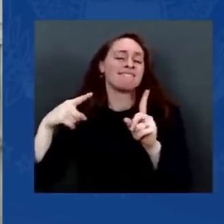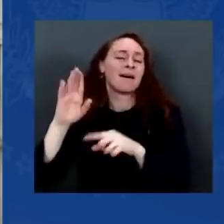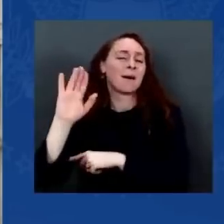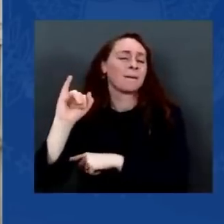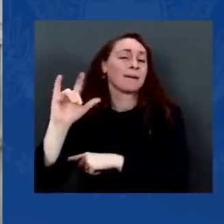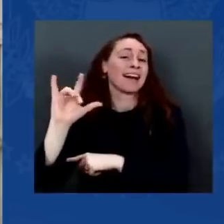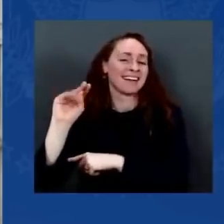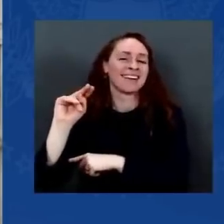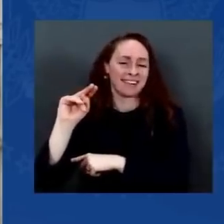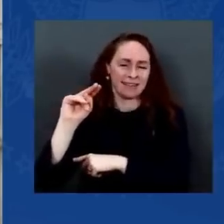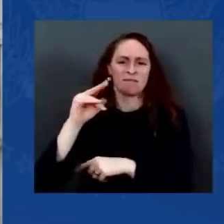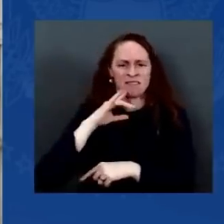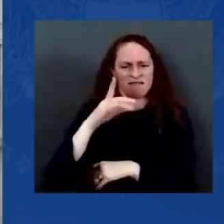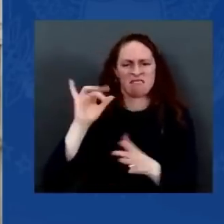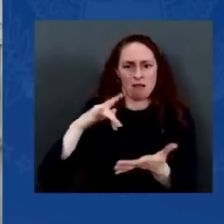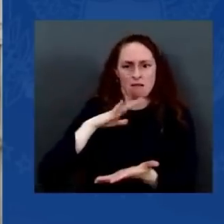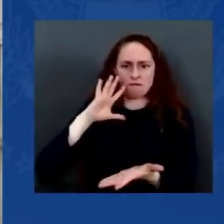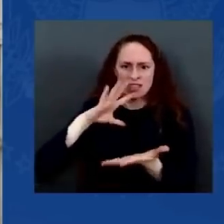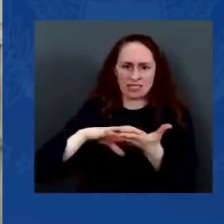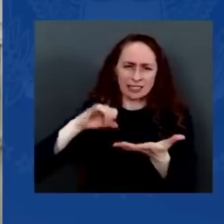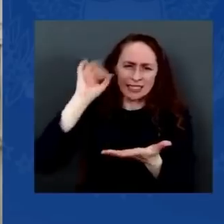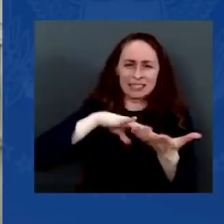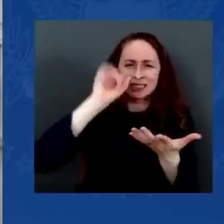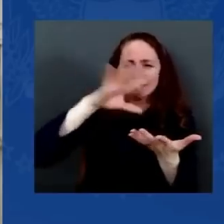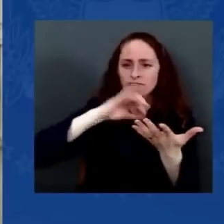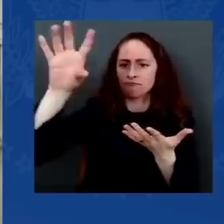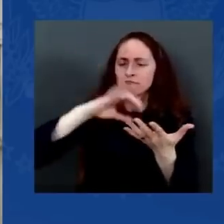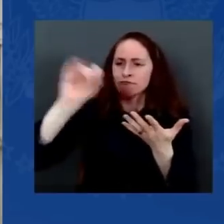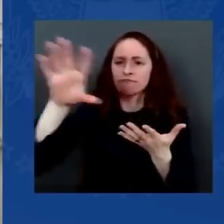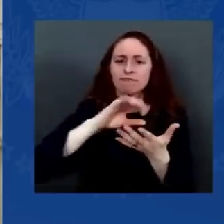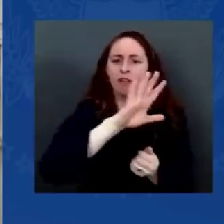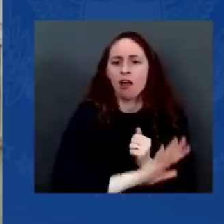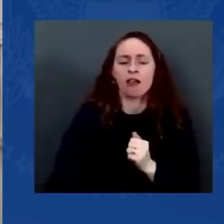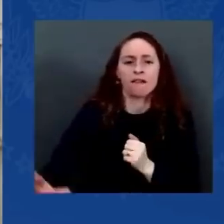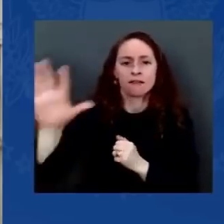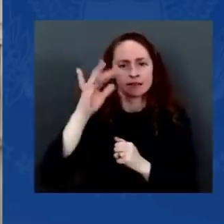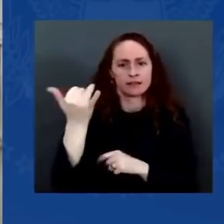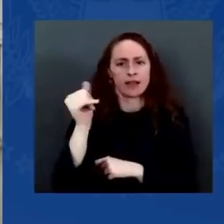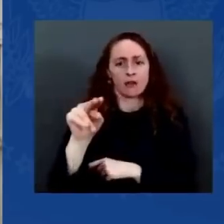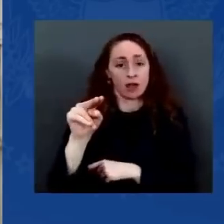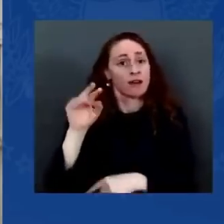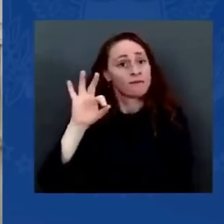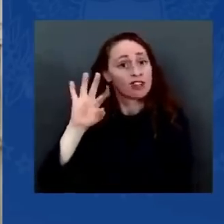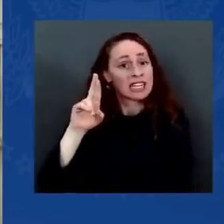these tests to Americans for free. And we'll have websites where you can get them delivered to your home.